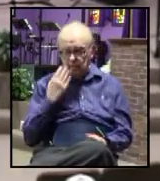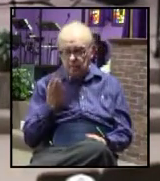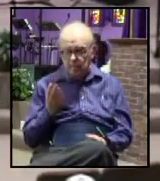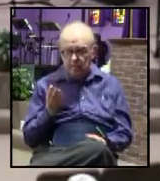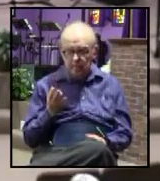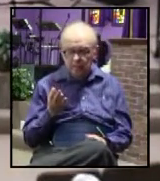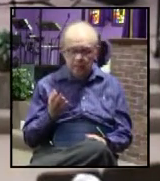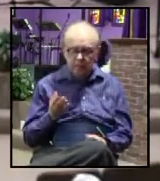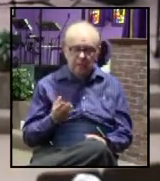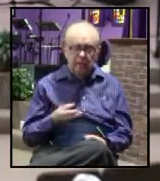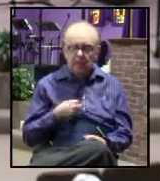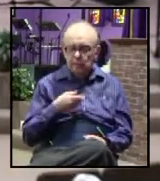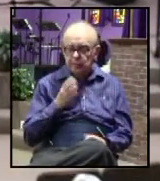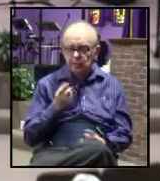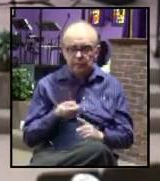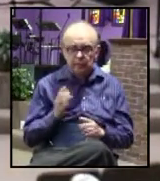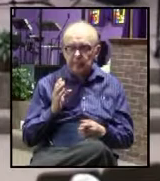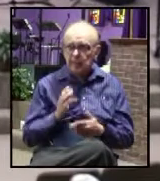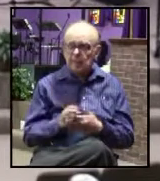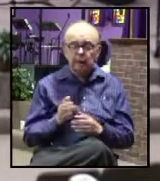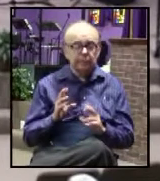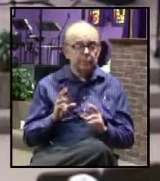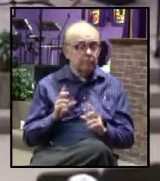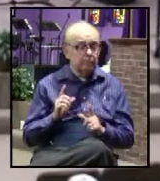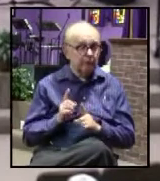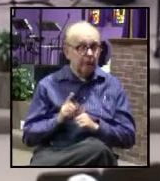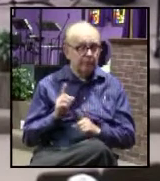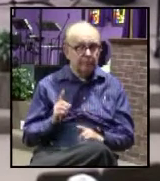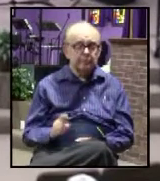don't want to drink from that glass, do you?